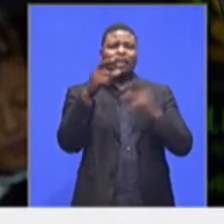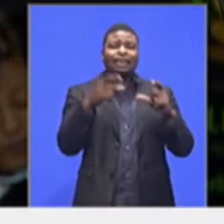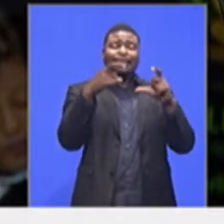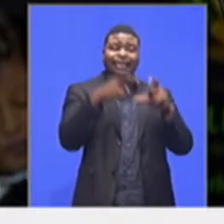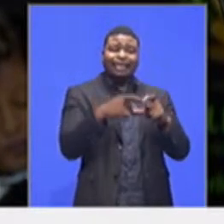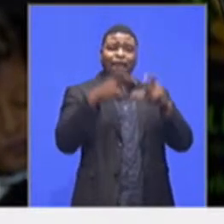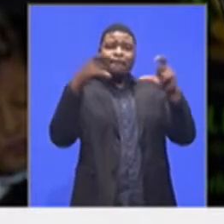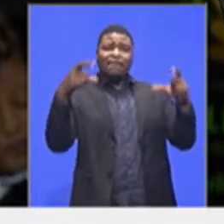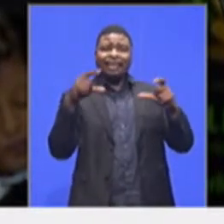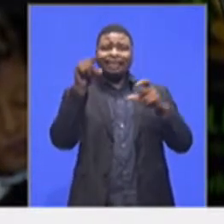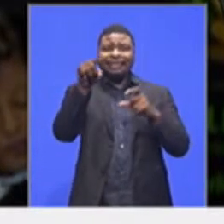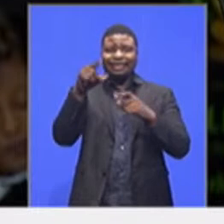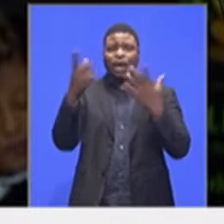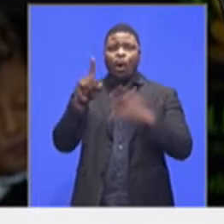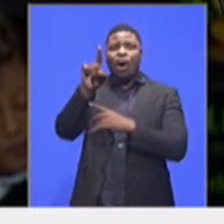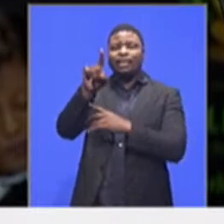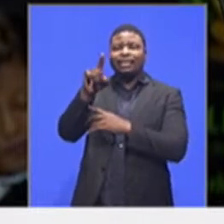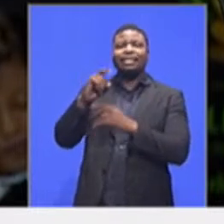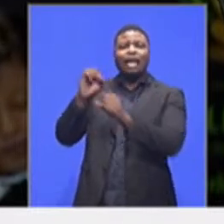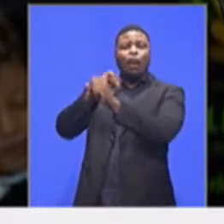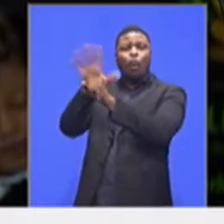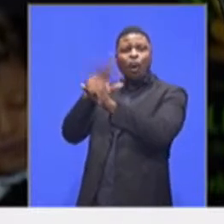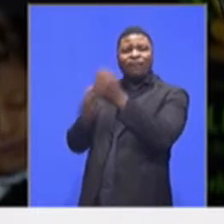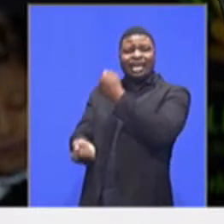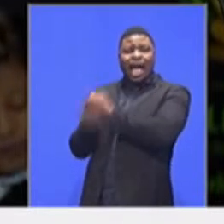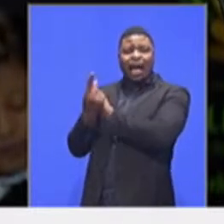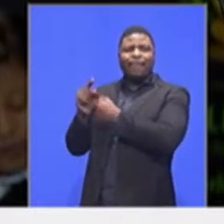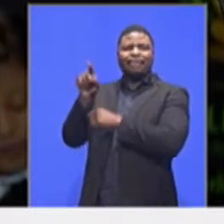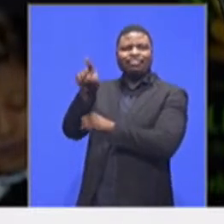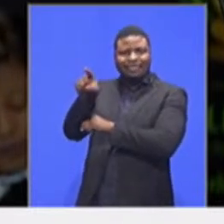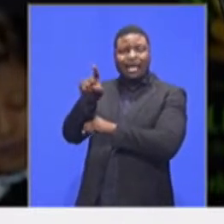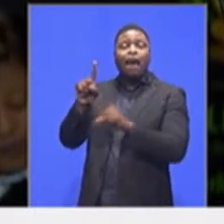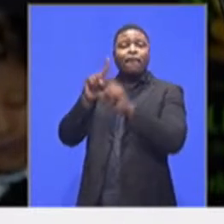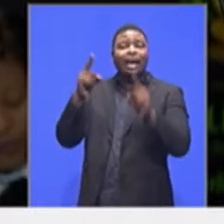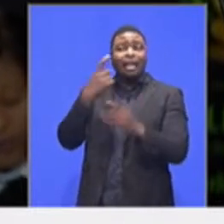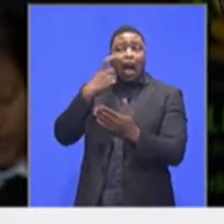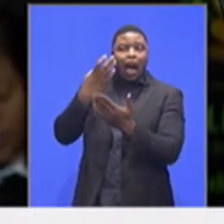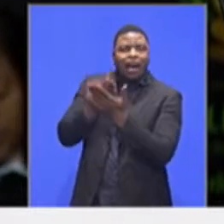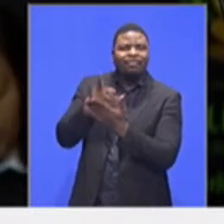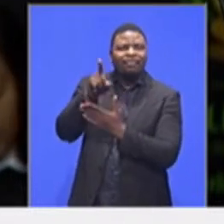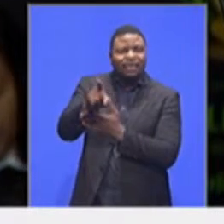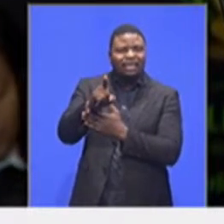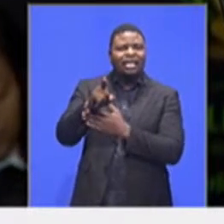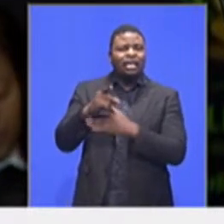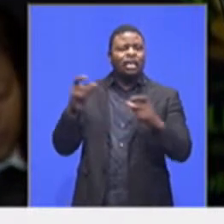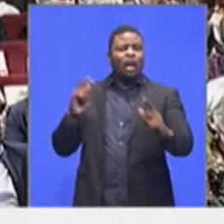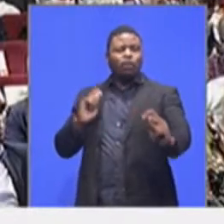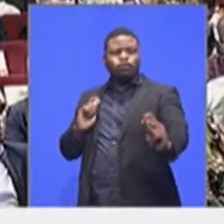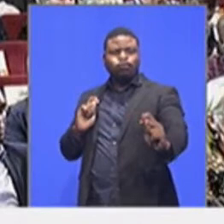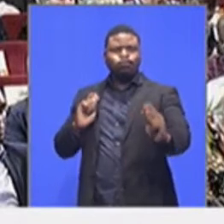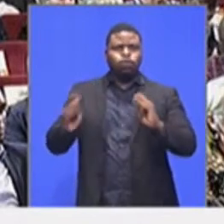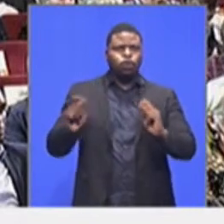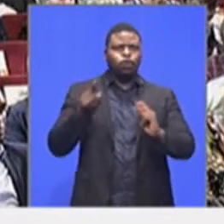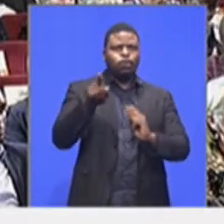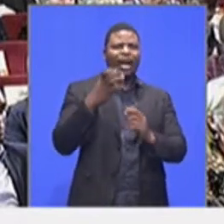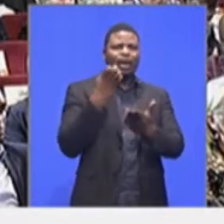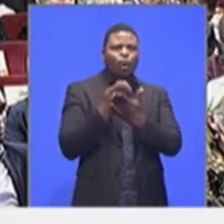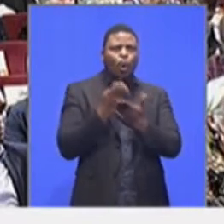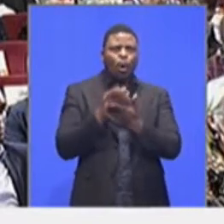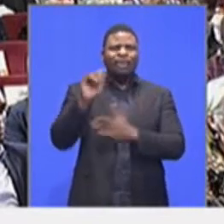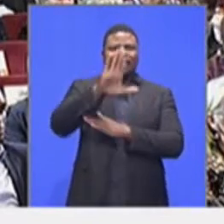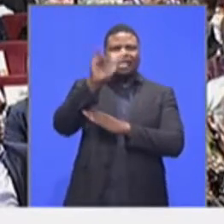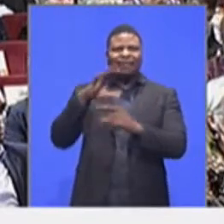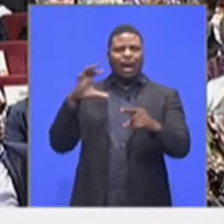pre-pandemic levels in real terms. This is evidence of a robust economic recovery, even in the face